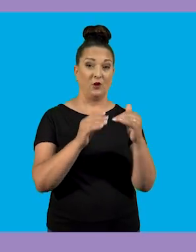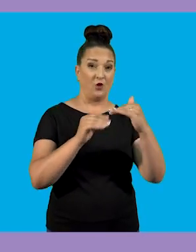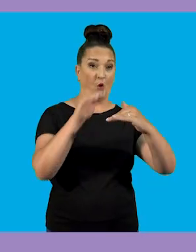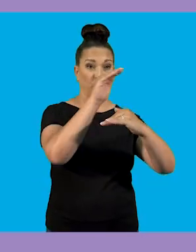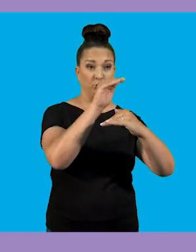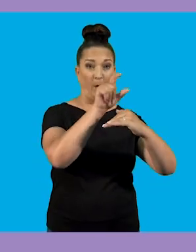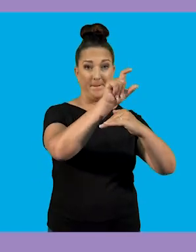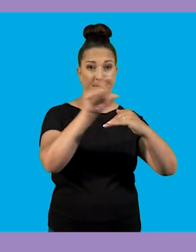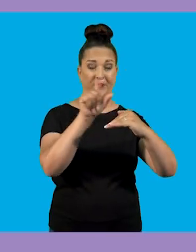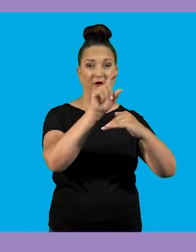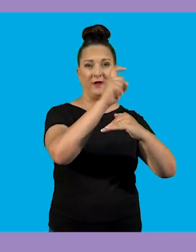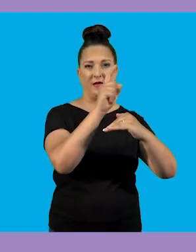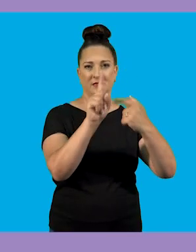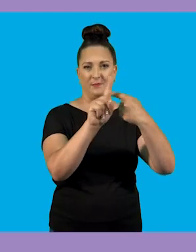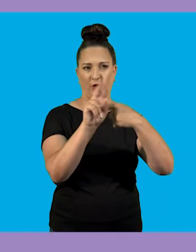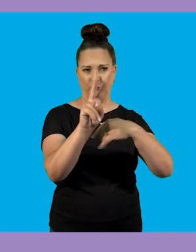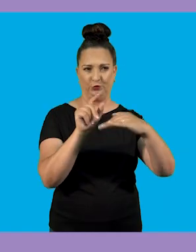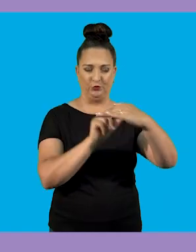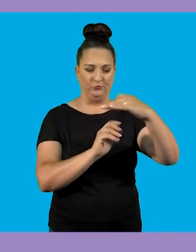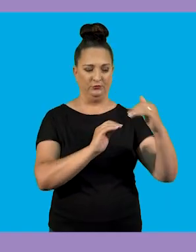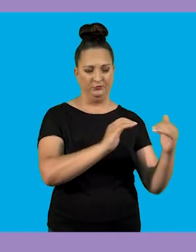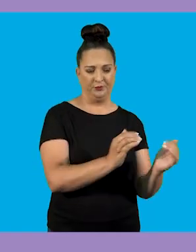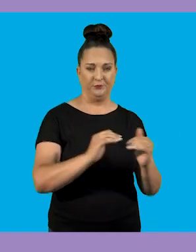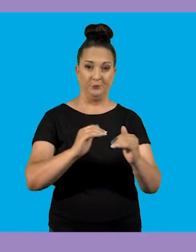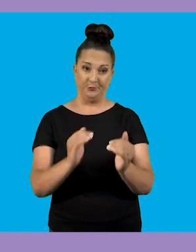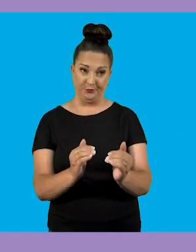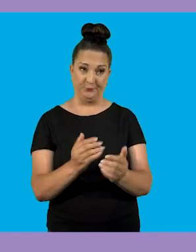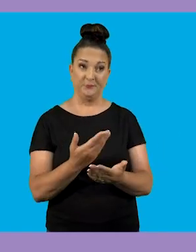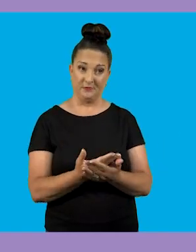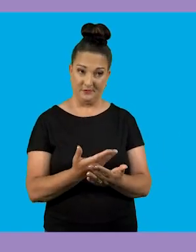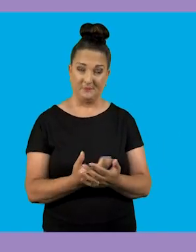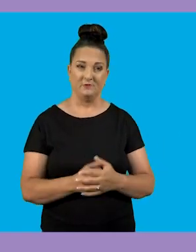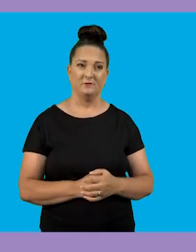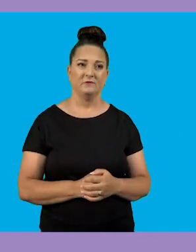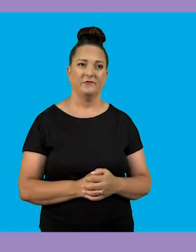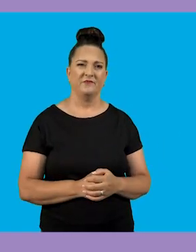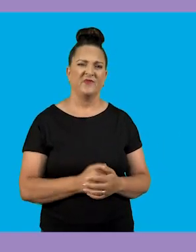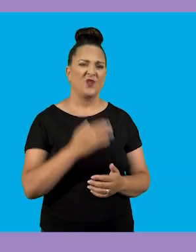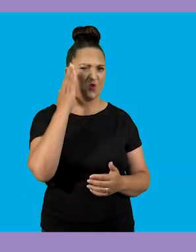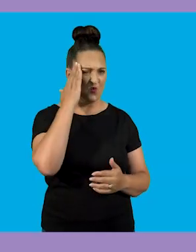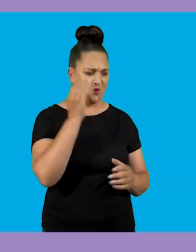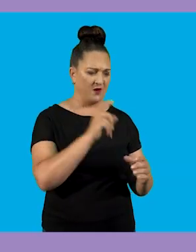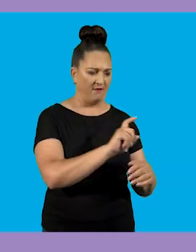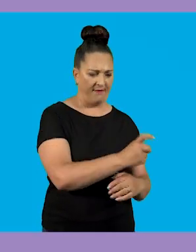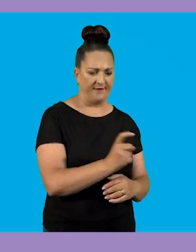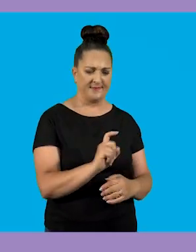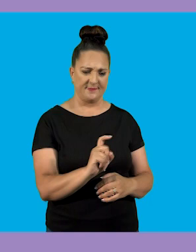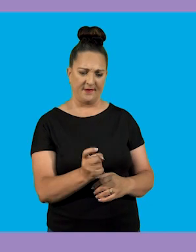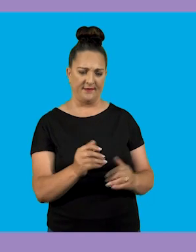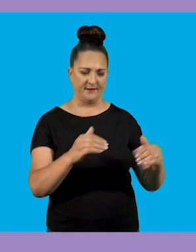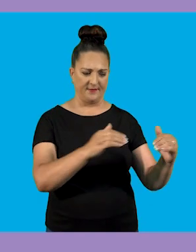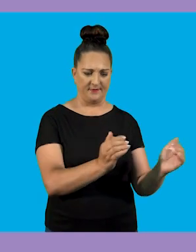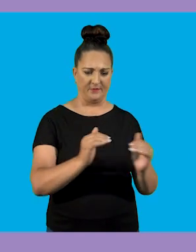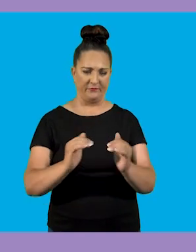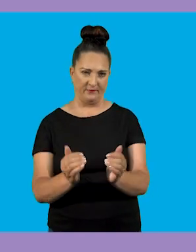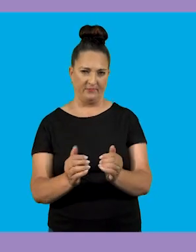2, but when we look at the bottom there, we can open two brackets. We know that each of the brackets is going to have